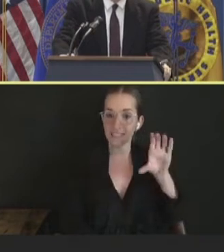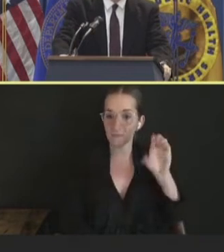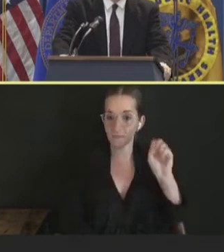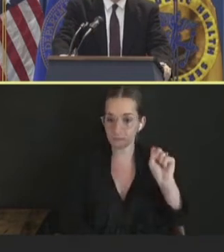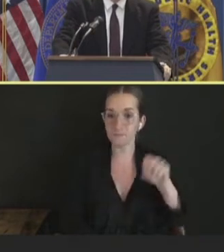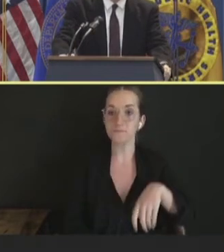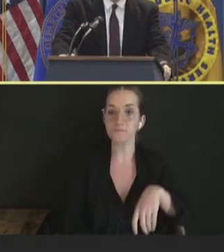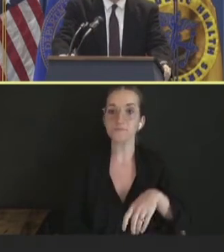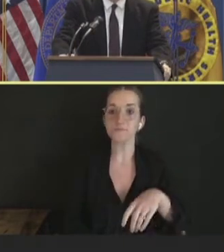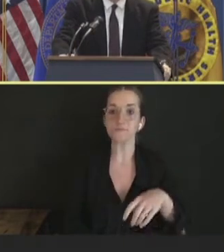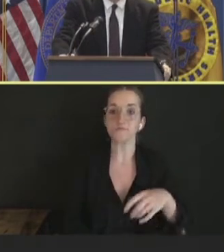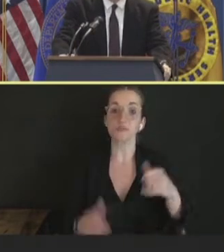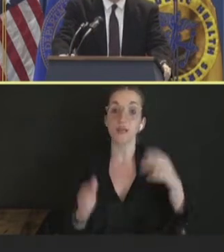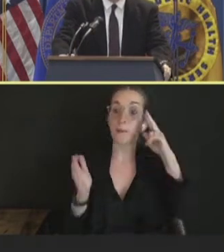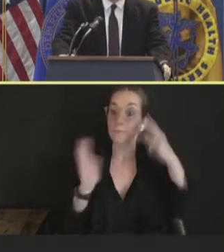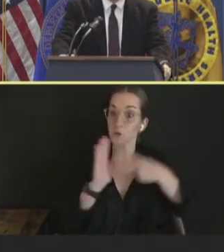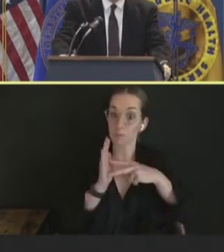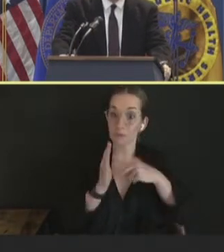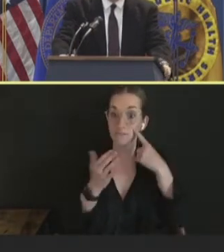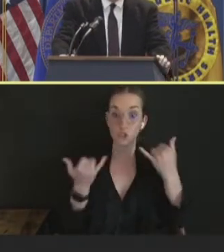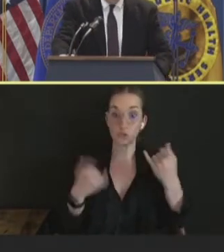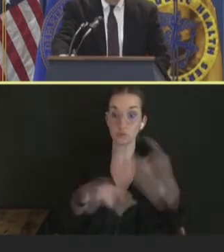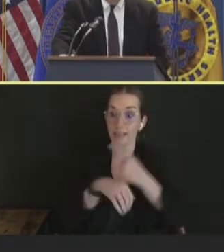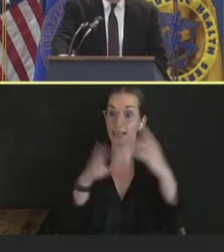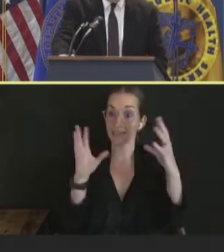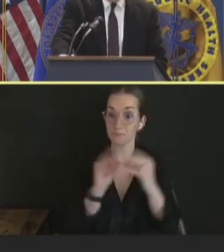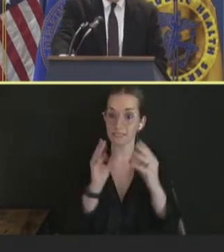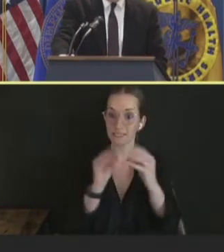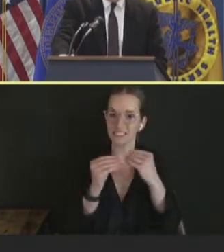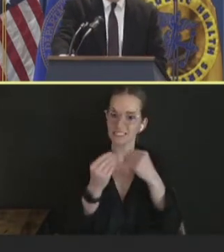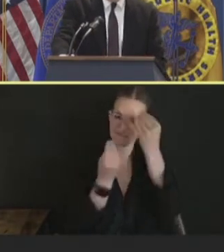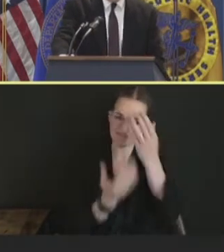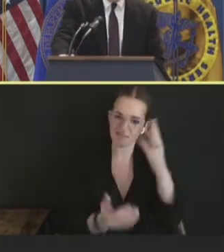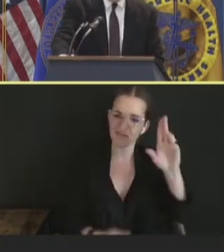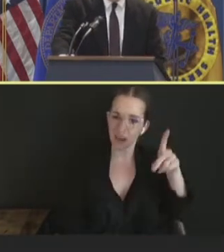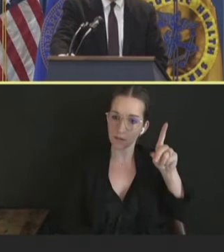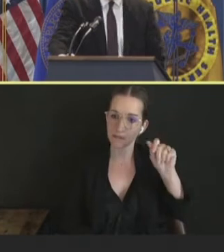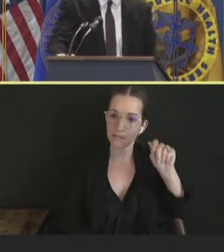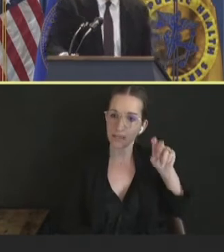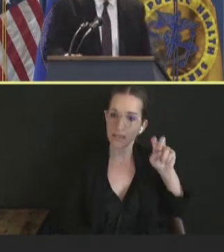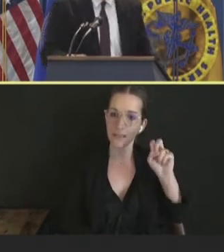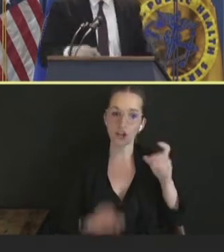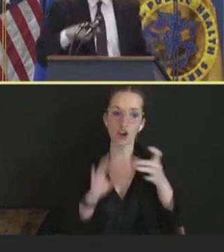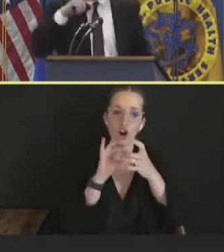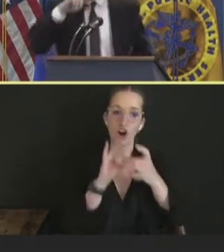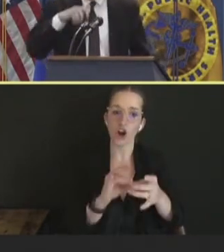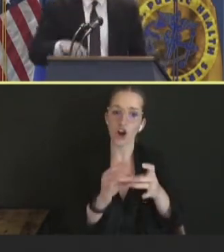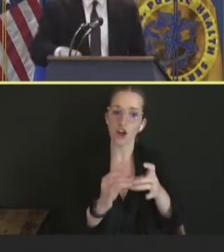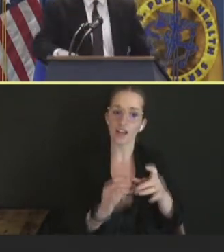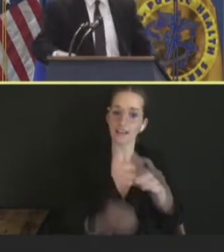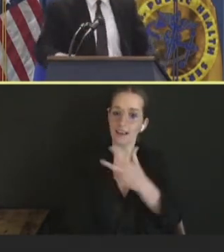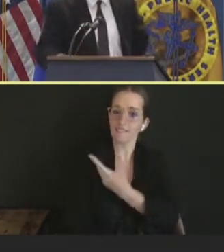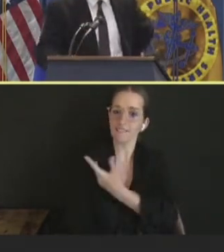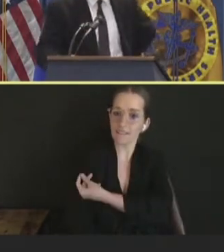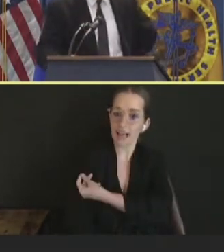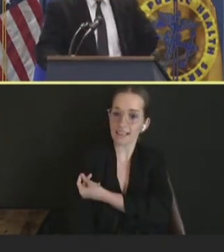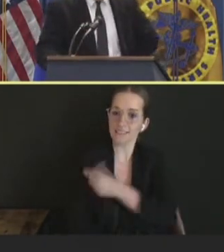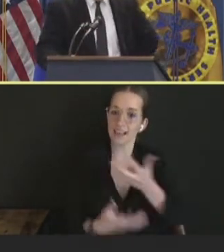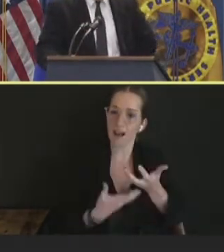today's session is to give you an update on our vaccine confidence report